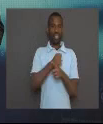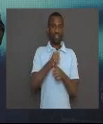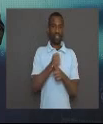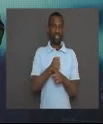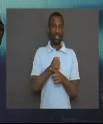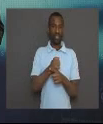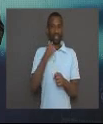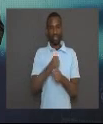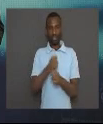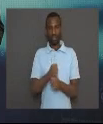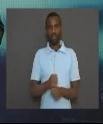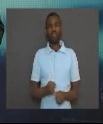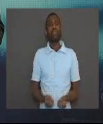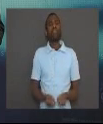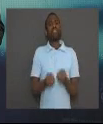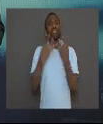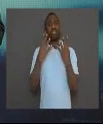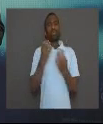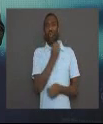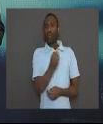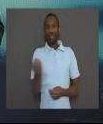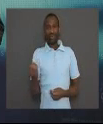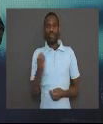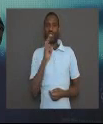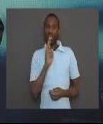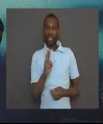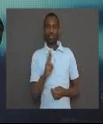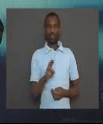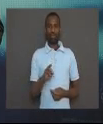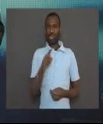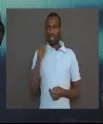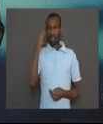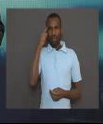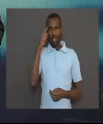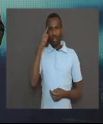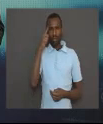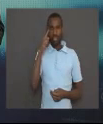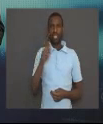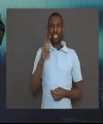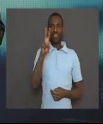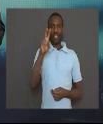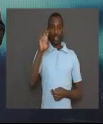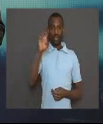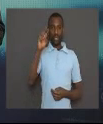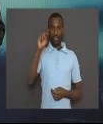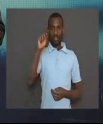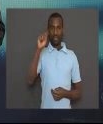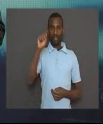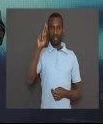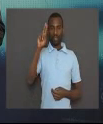How many objects can you think of that demonstrate the Venturi effect?